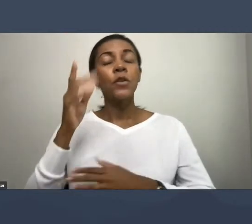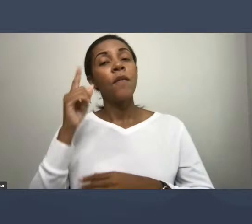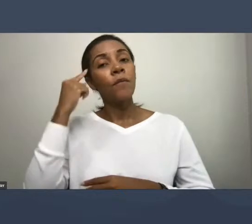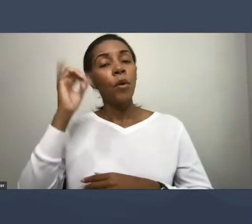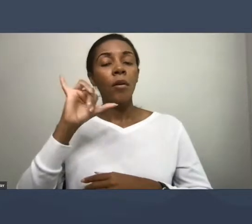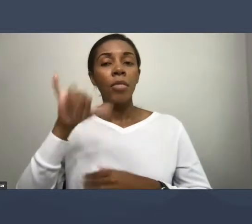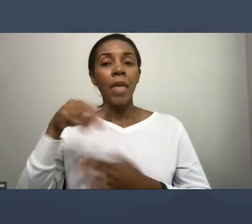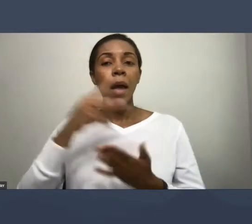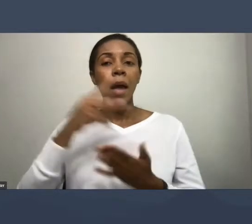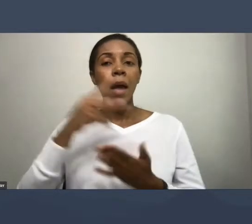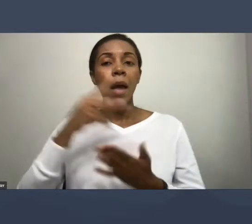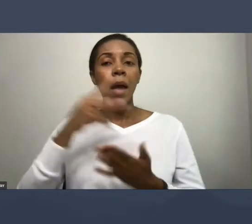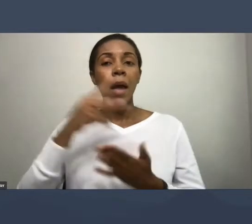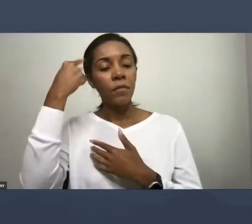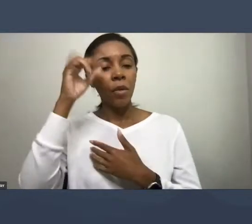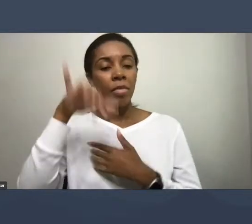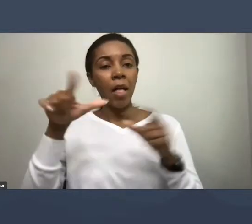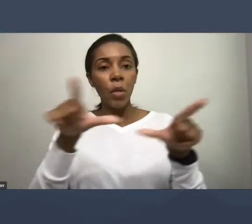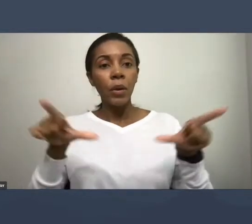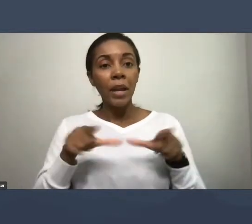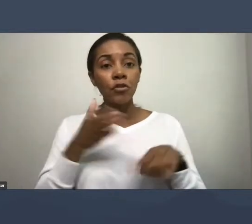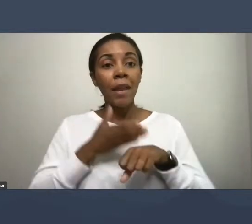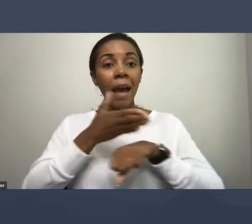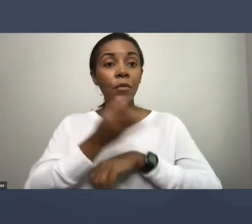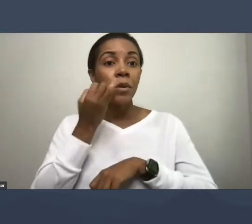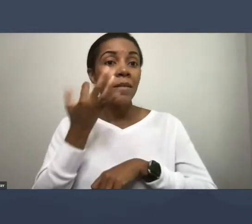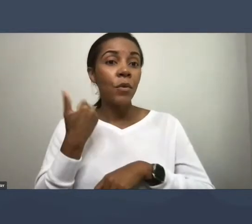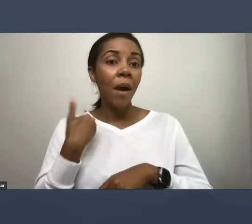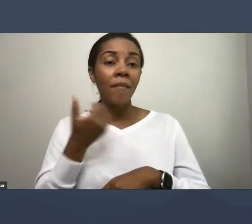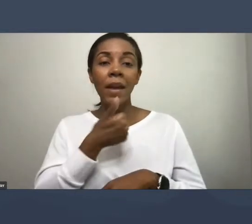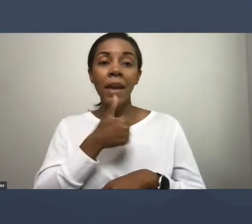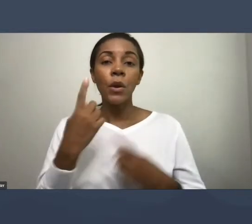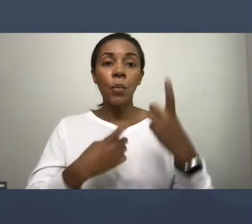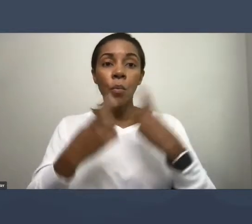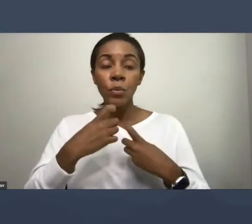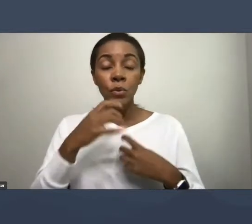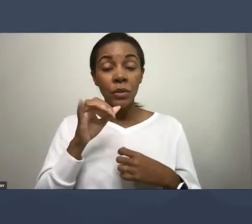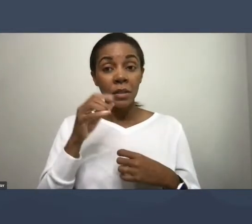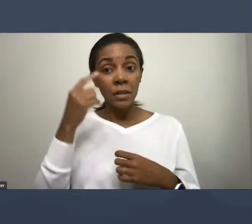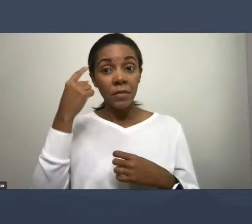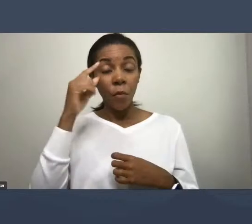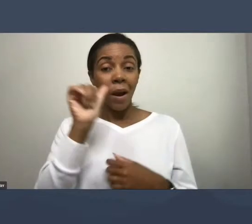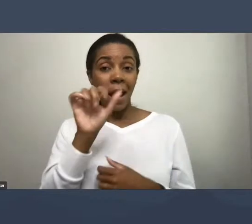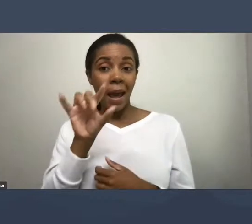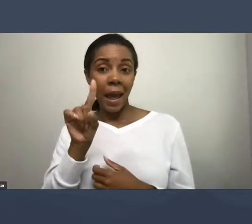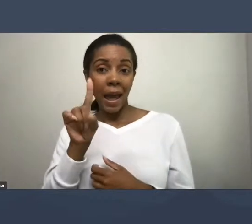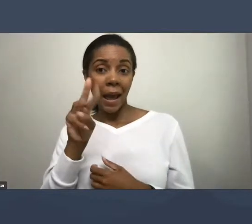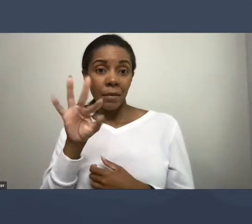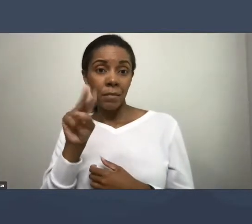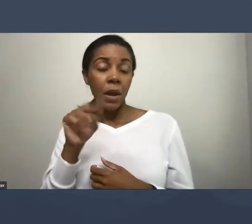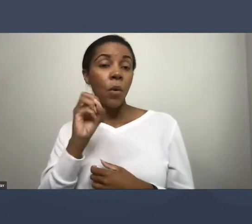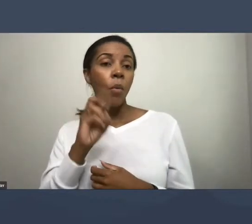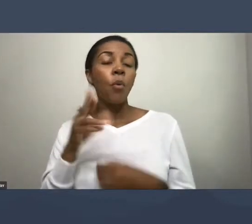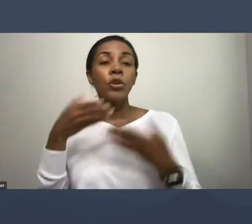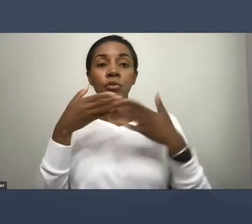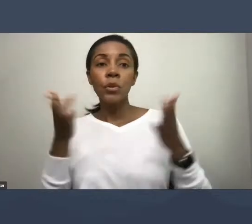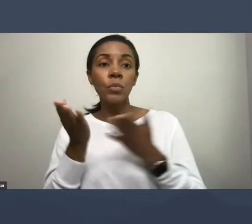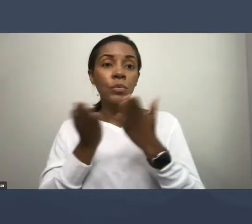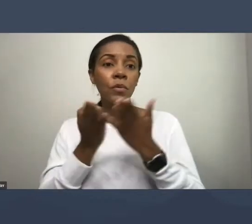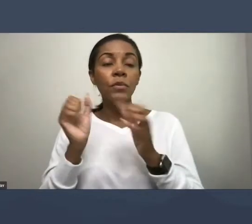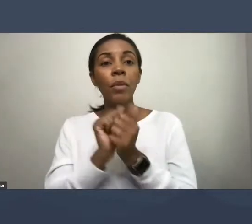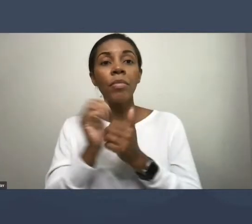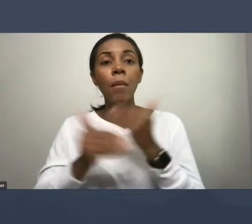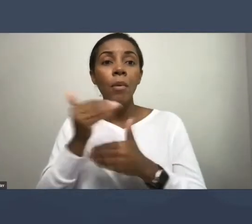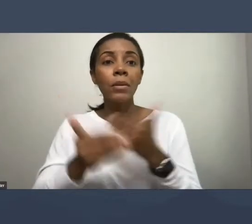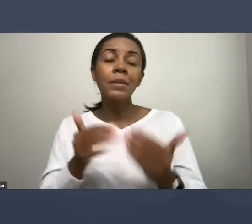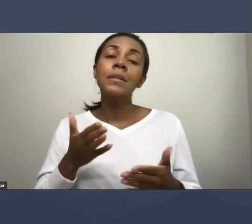on that location. Afterwards, if there are any questions of the administration or of General Services with respect to the process, I'll